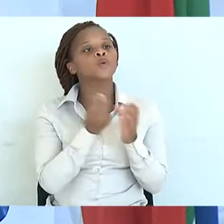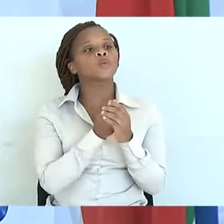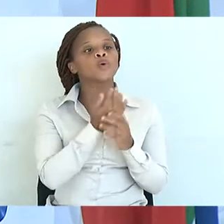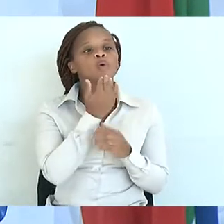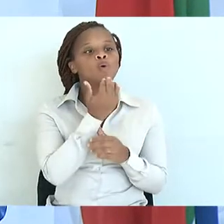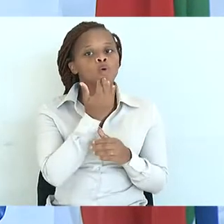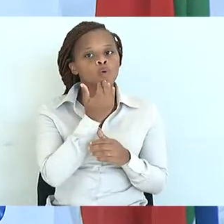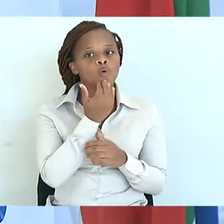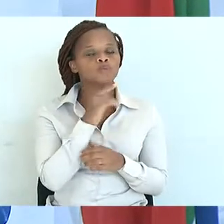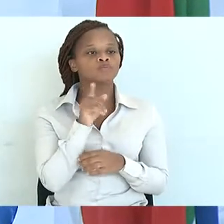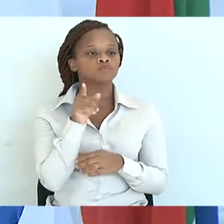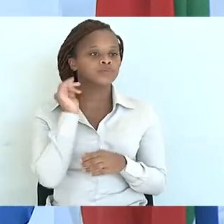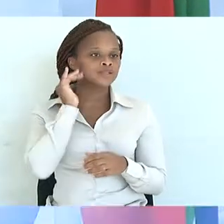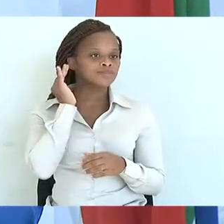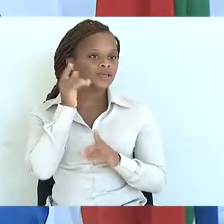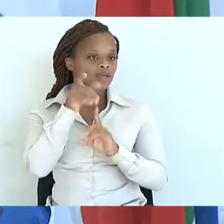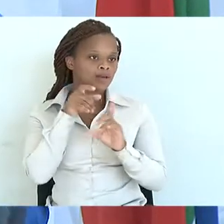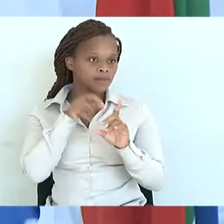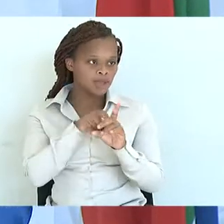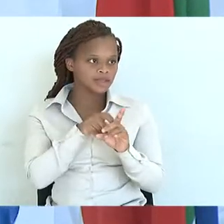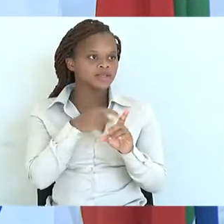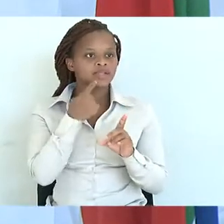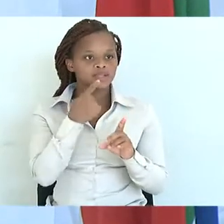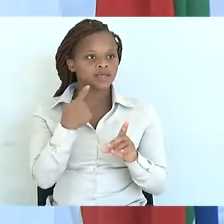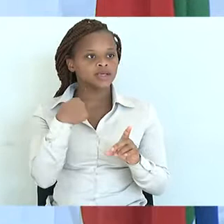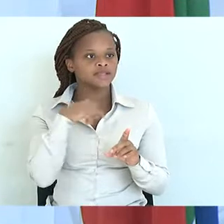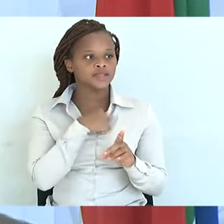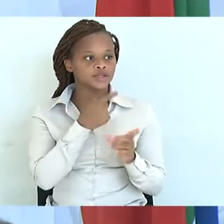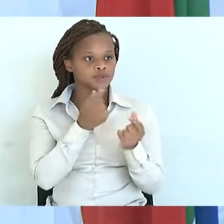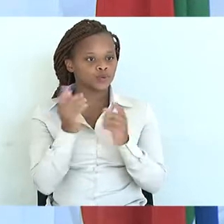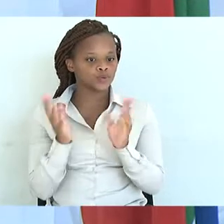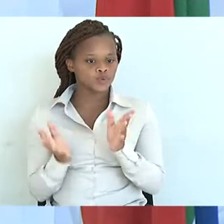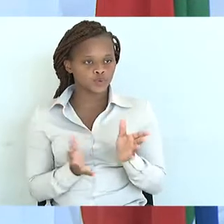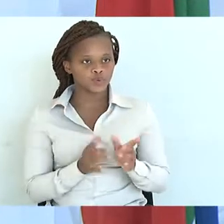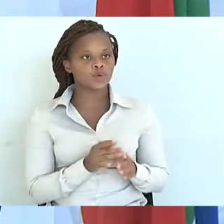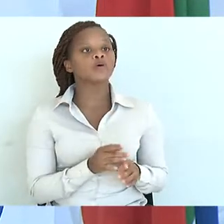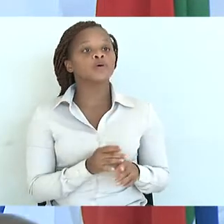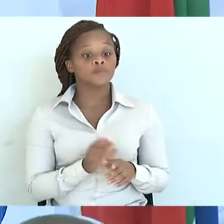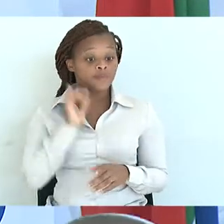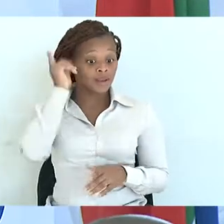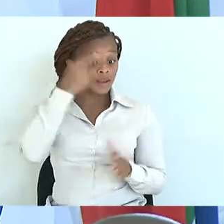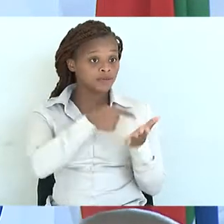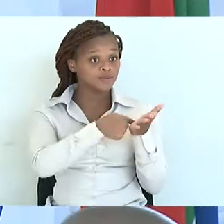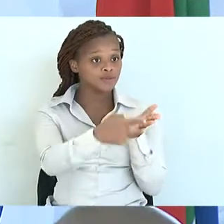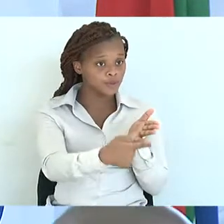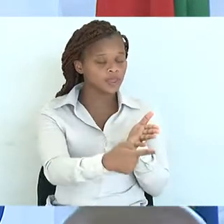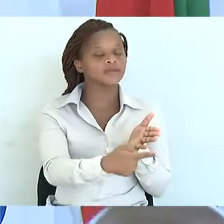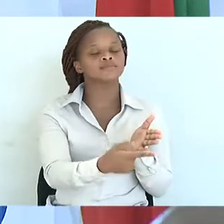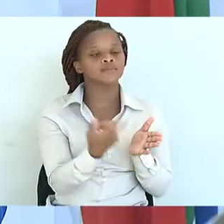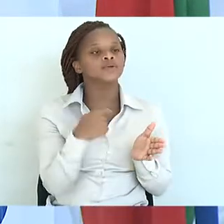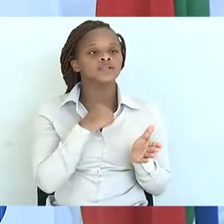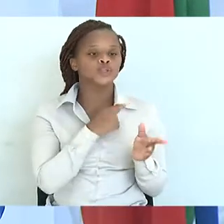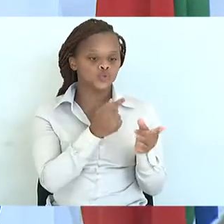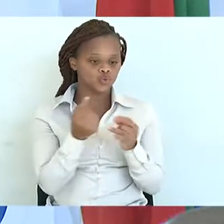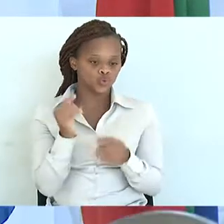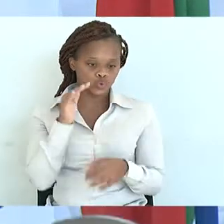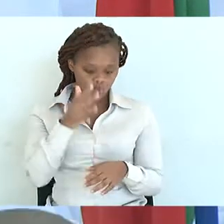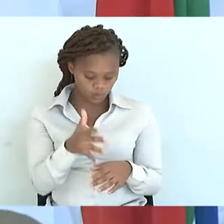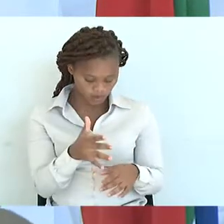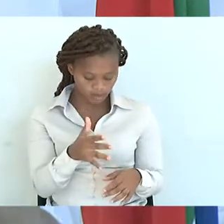Kuveke elizayo sobe siyobanika ipledge sasithembisile ukuthi i-Sports Academy yaseKokstad so